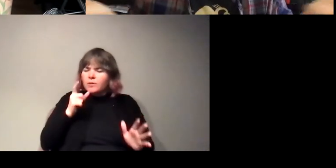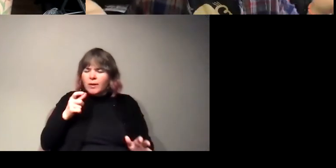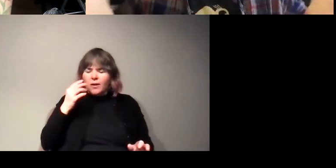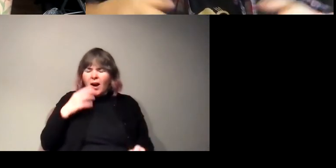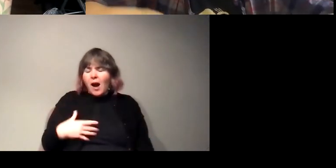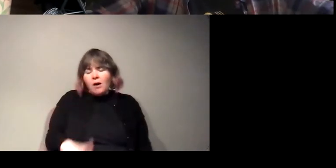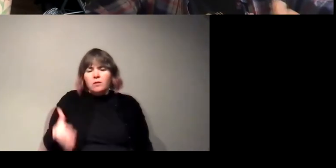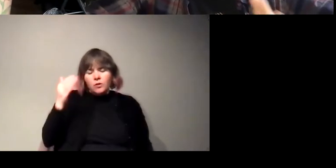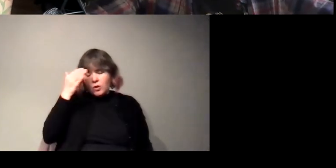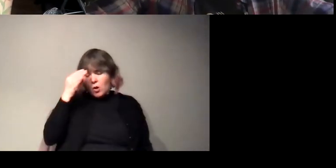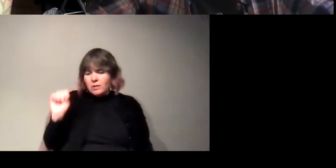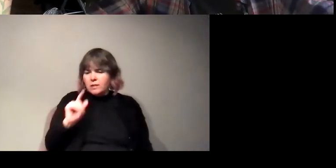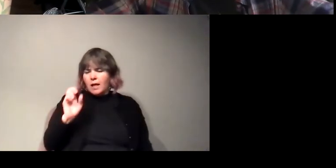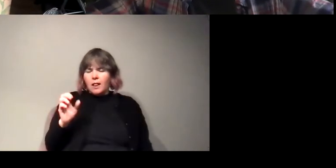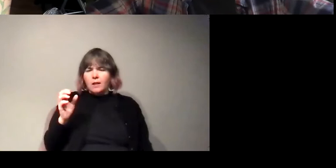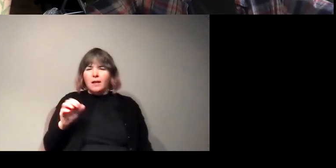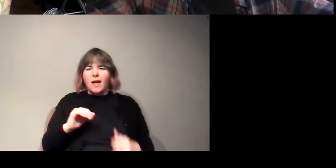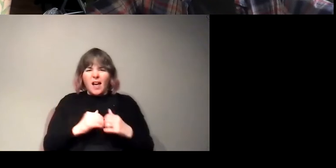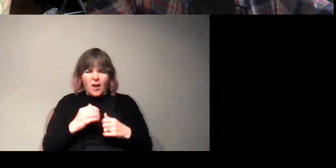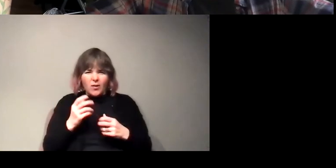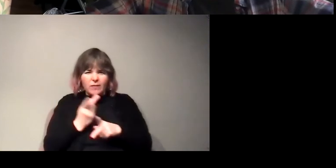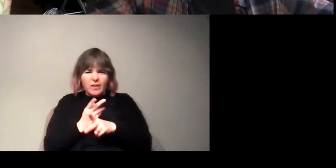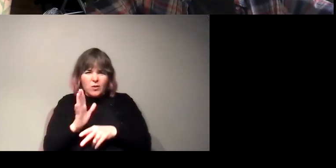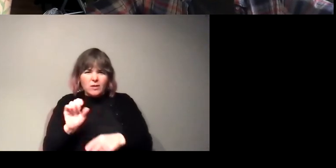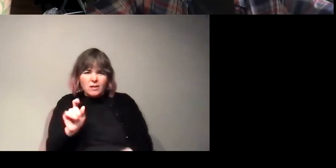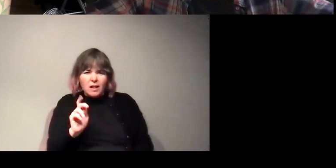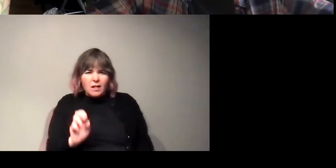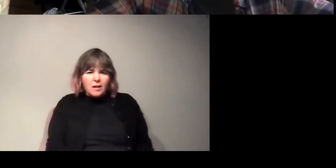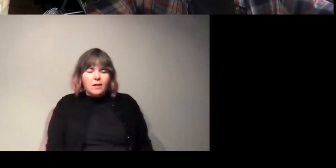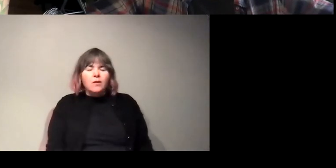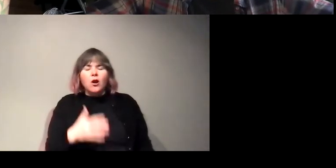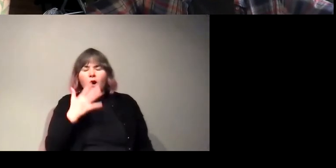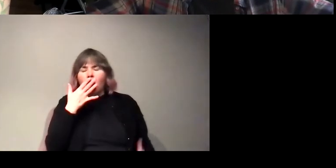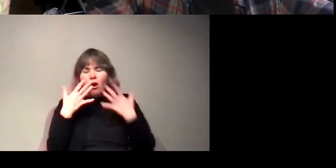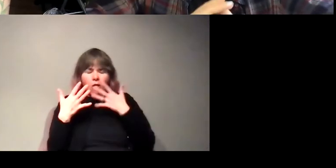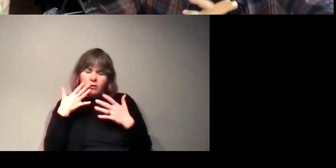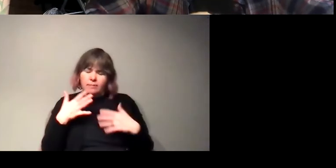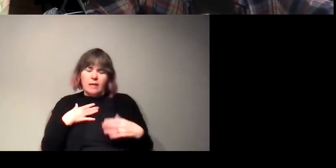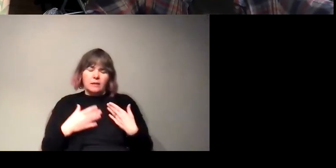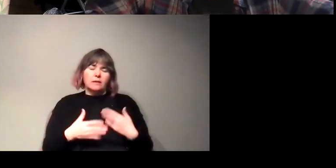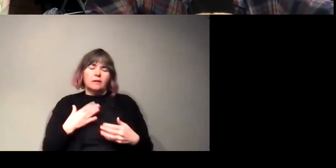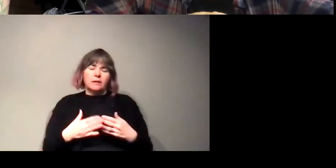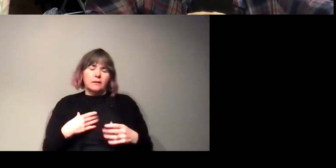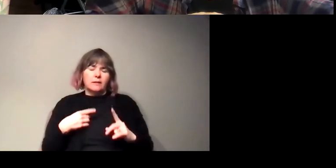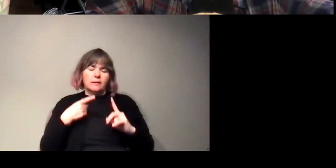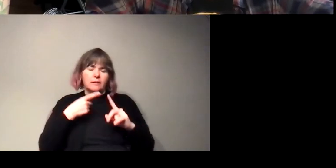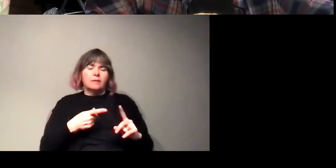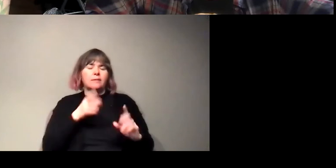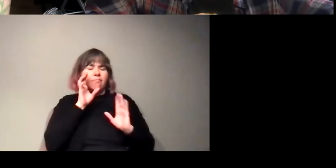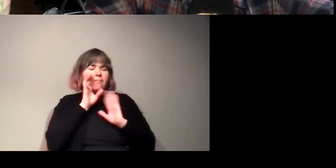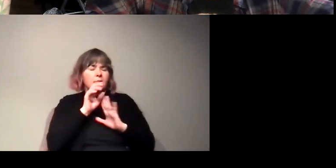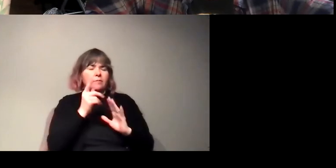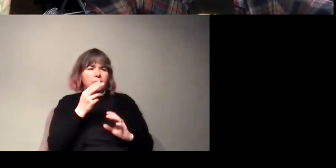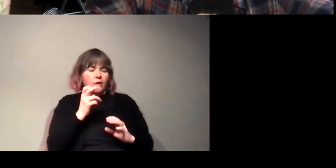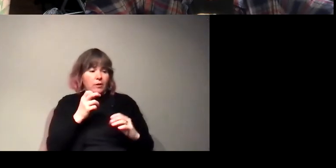stuff just looks. So how do you like find that? So colors are my easy one. I point to a picture of the prairie in fall and be